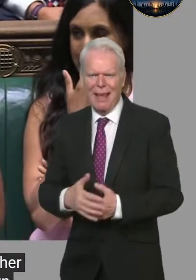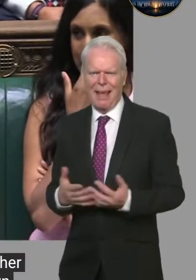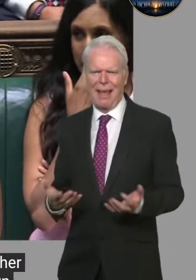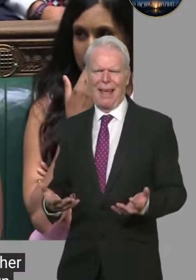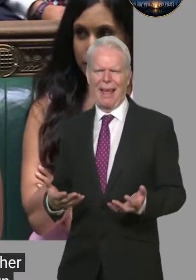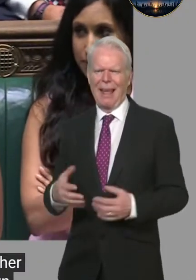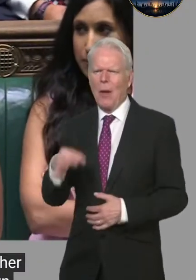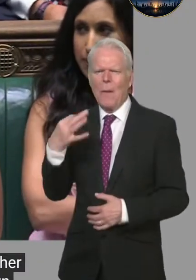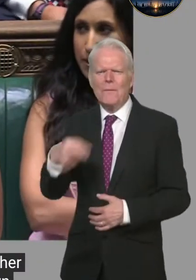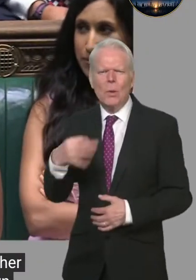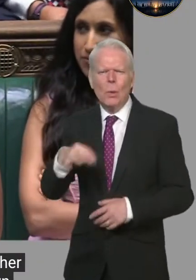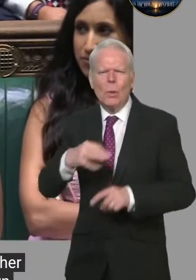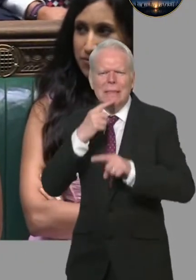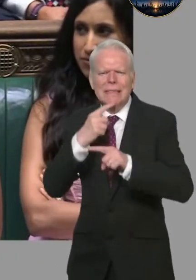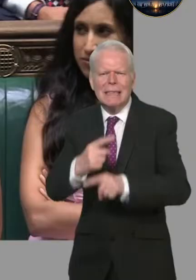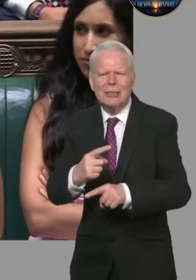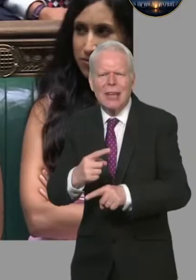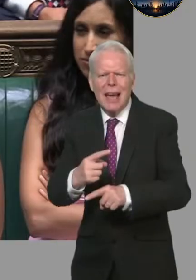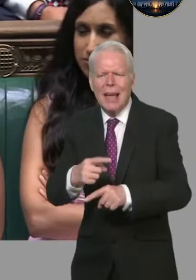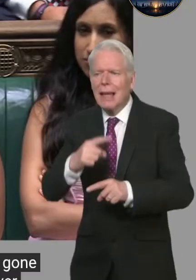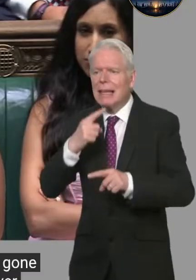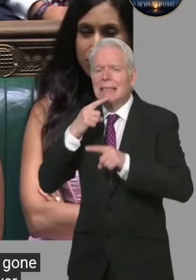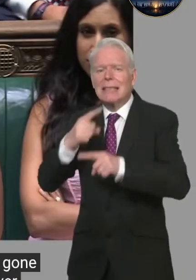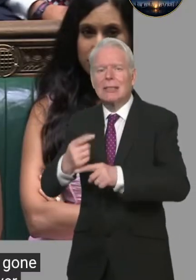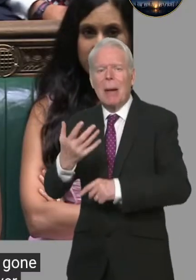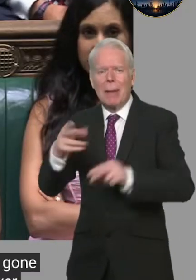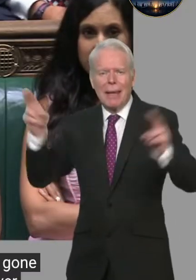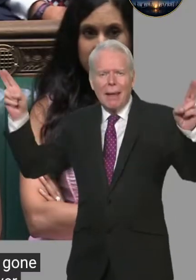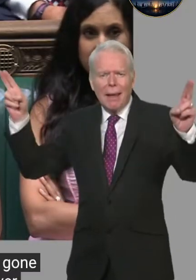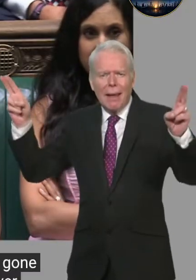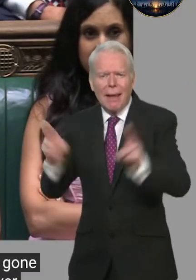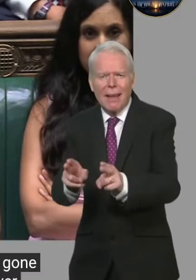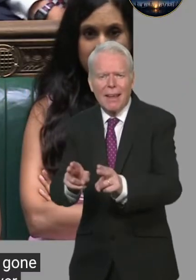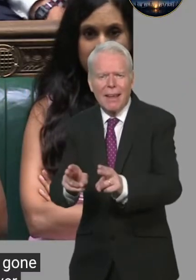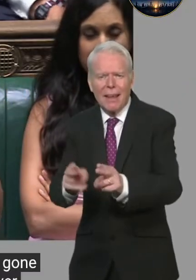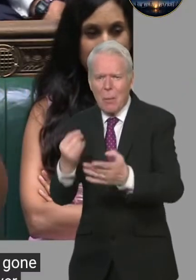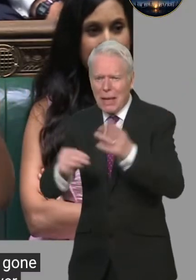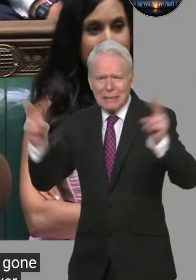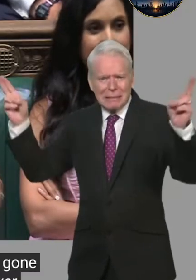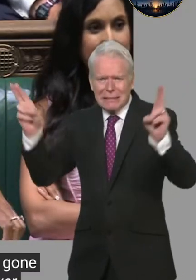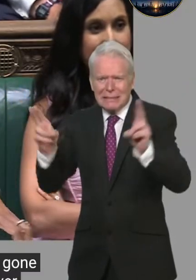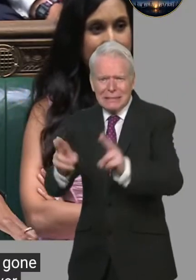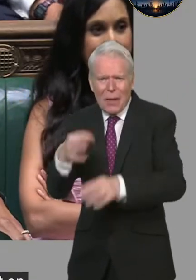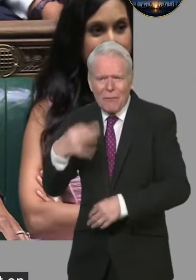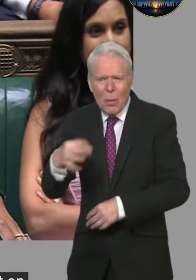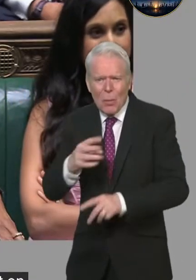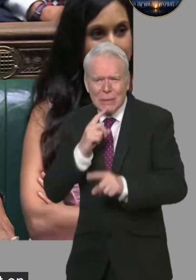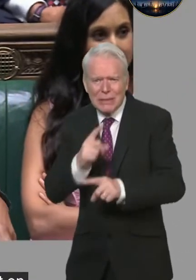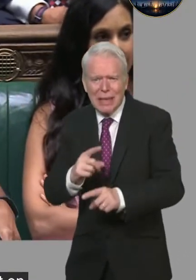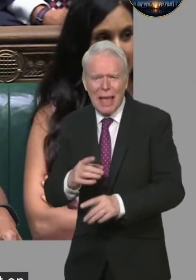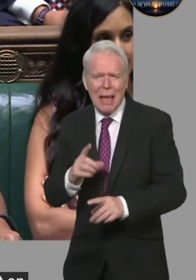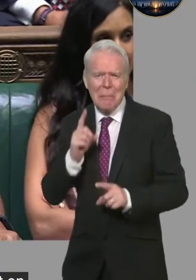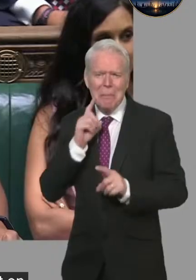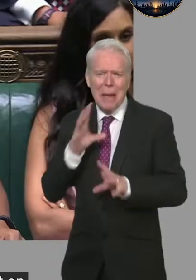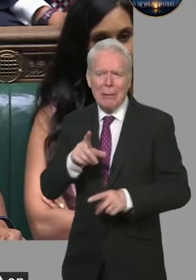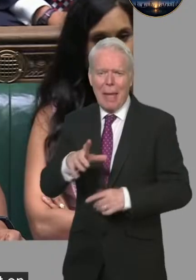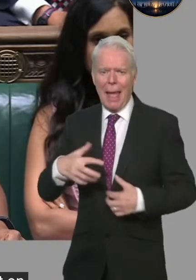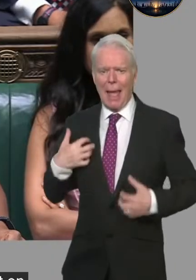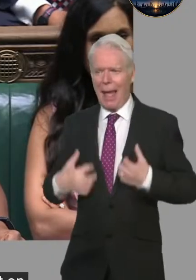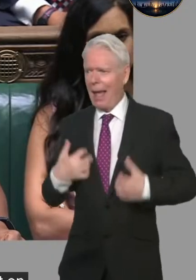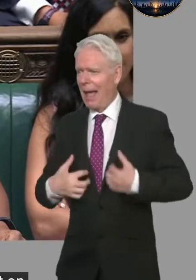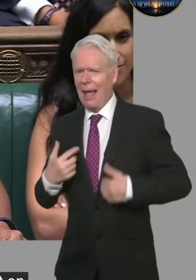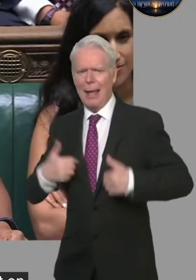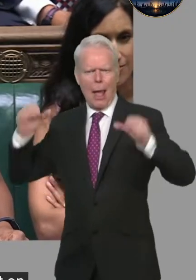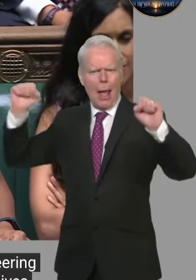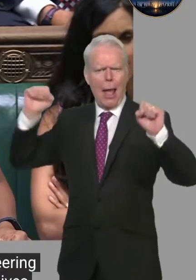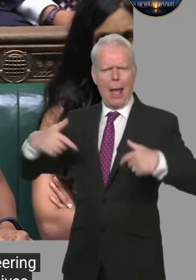benches. Yes, cheering so loudly while there are 400 knives stuck in his back. Shame on them. Shame on them. They don't